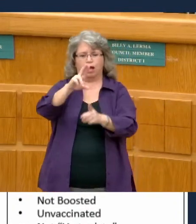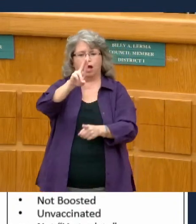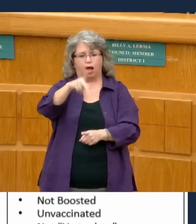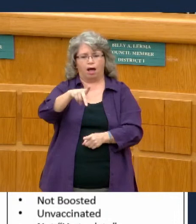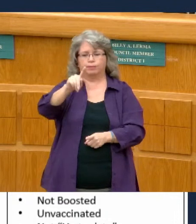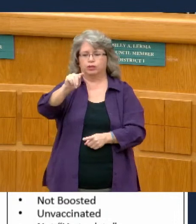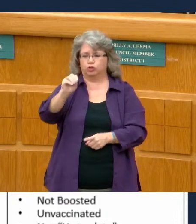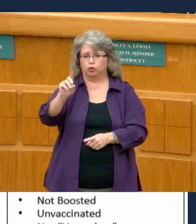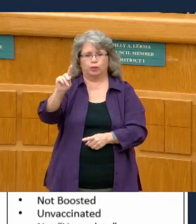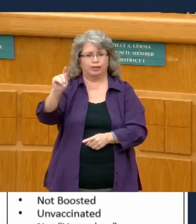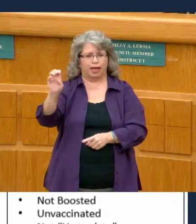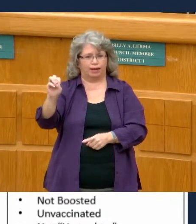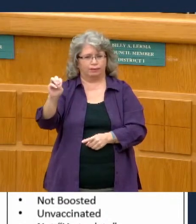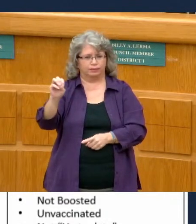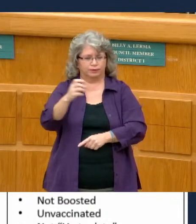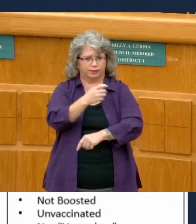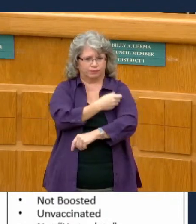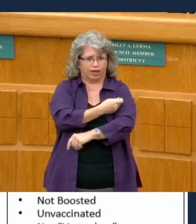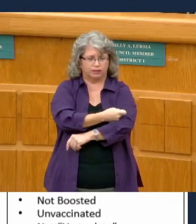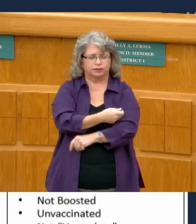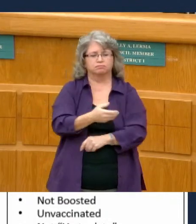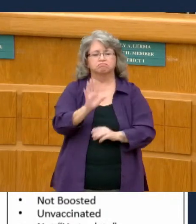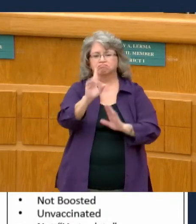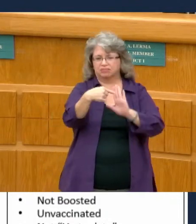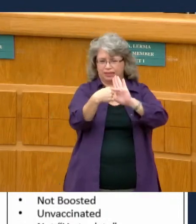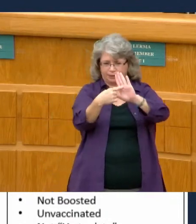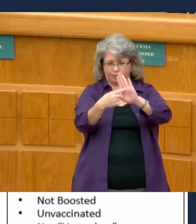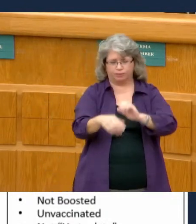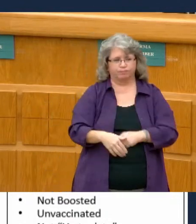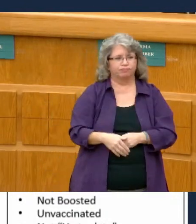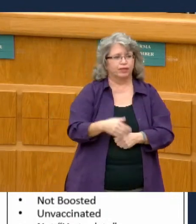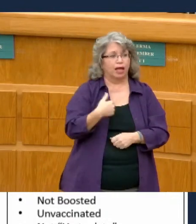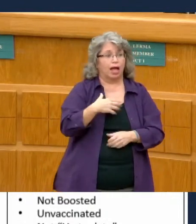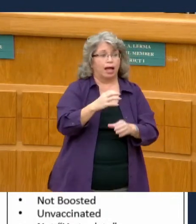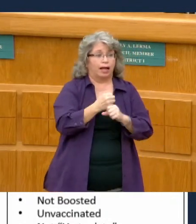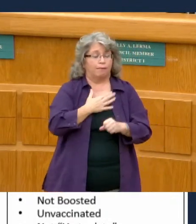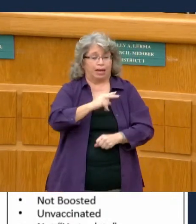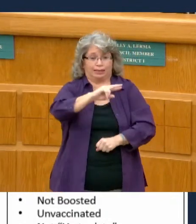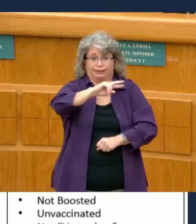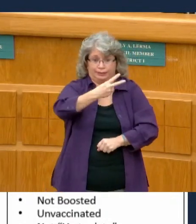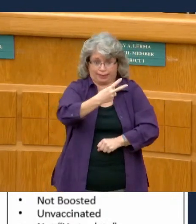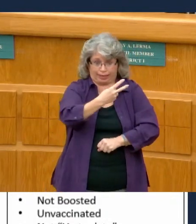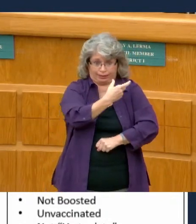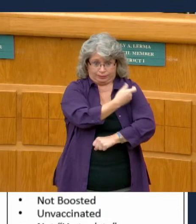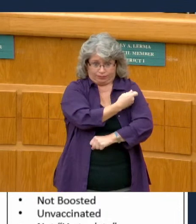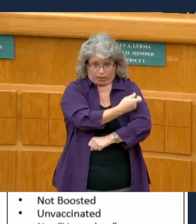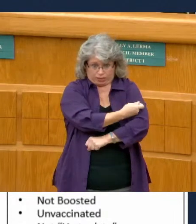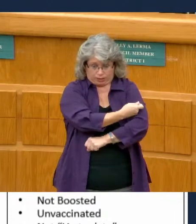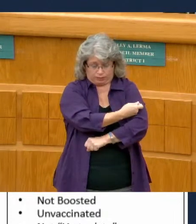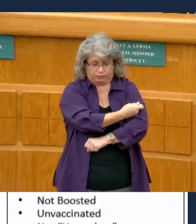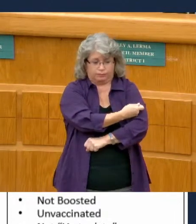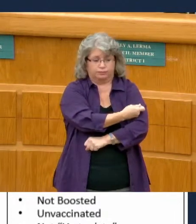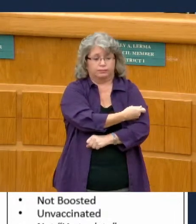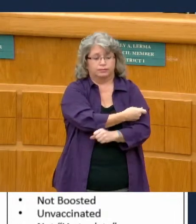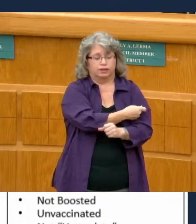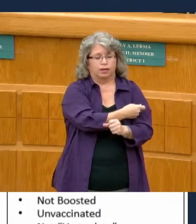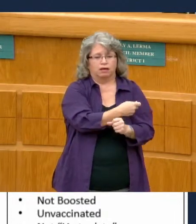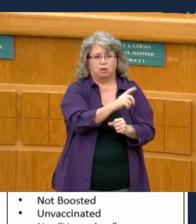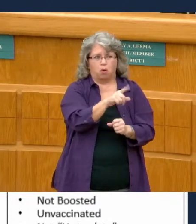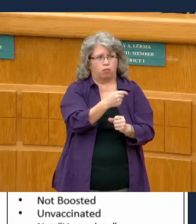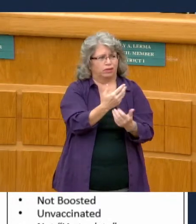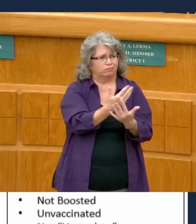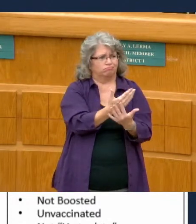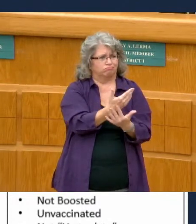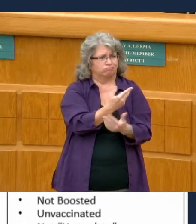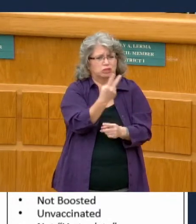just received my second mRNA, and it's 2 months after I received my second mRNA. It's not time for me to get my